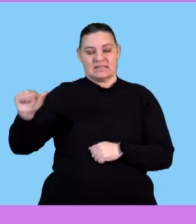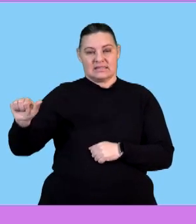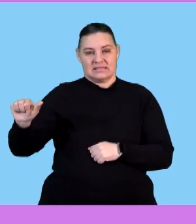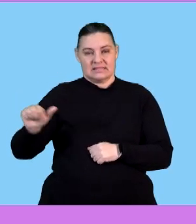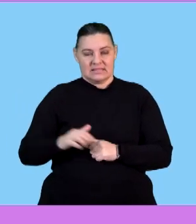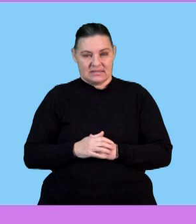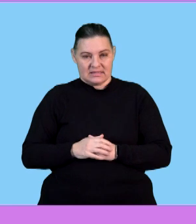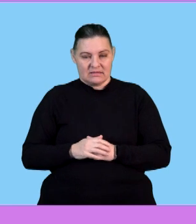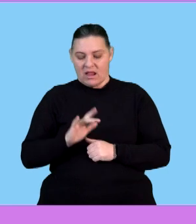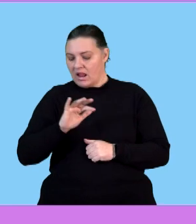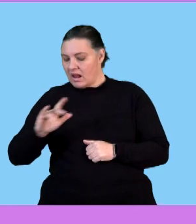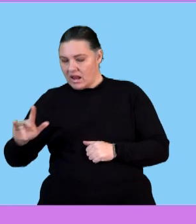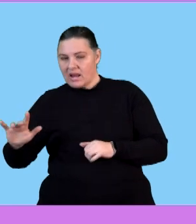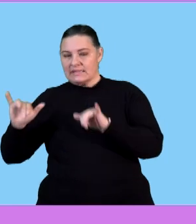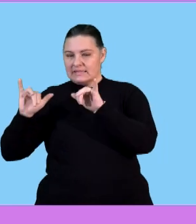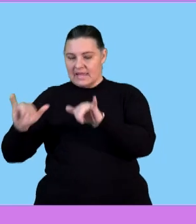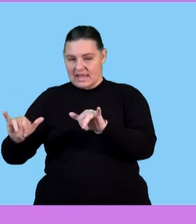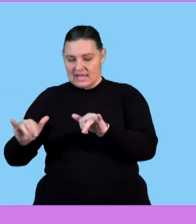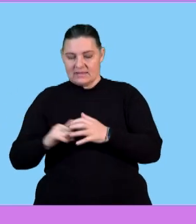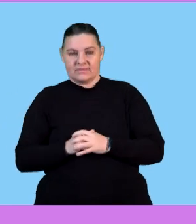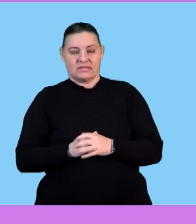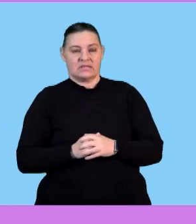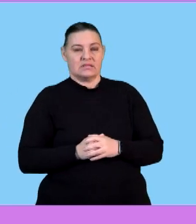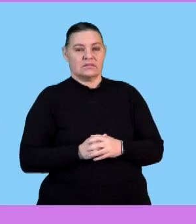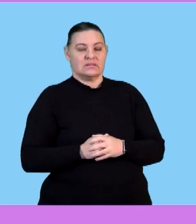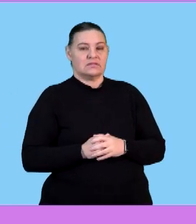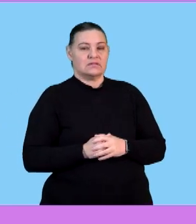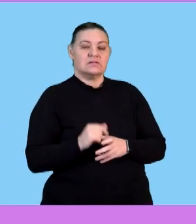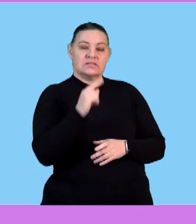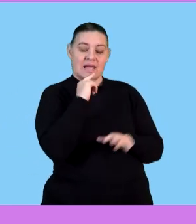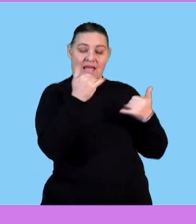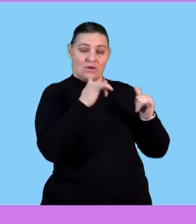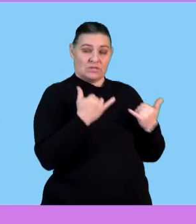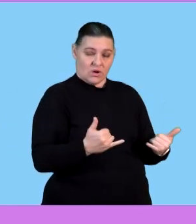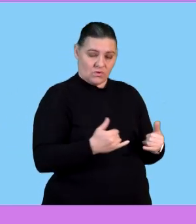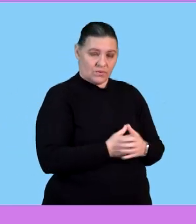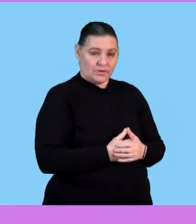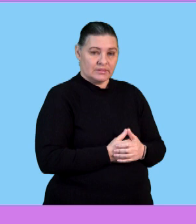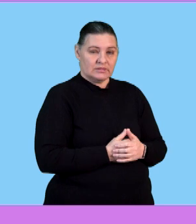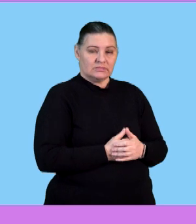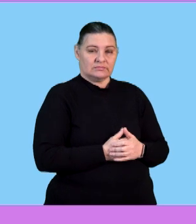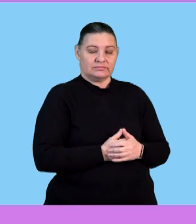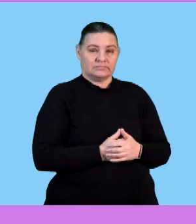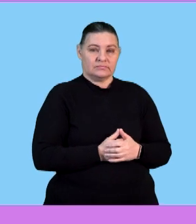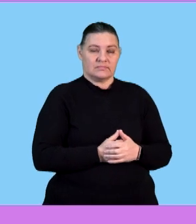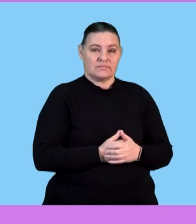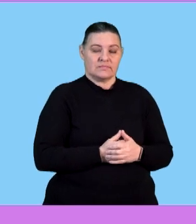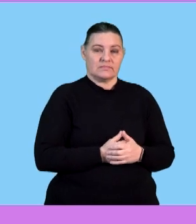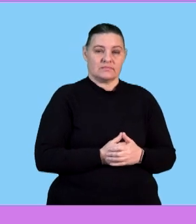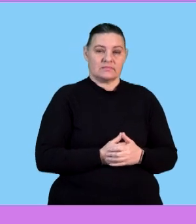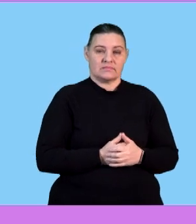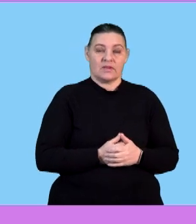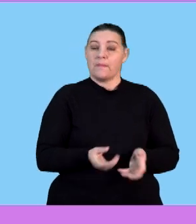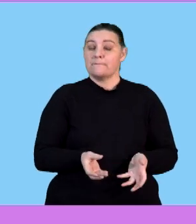992,894,976 with all the decimals. Therefore, let's check what's in this account now, what should be there.